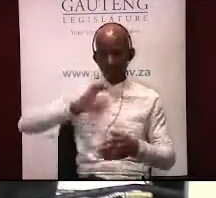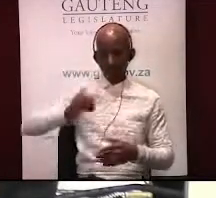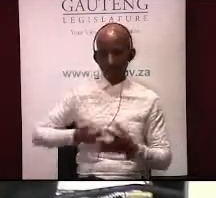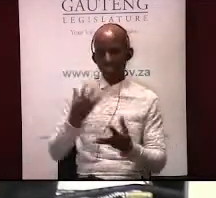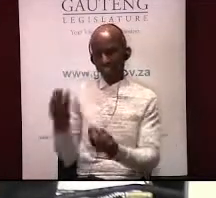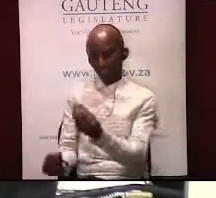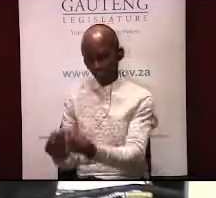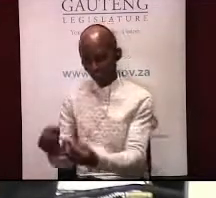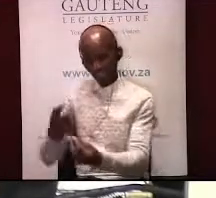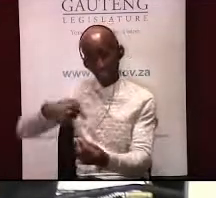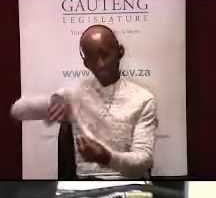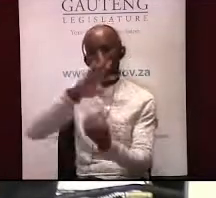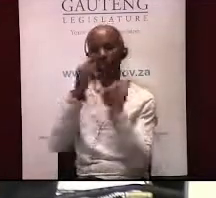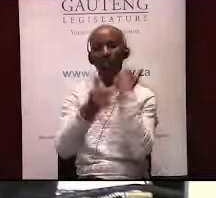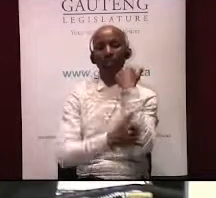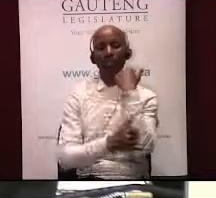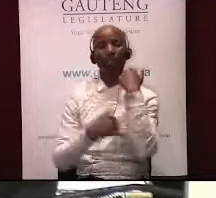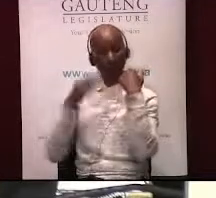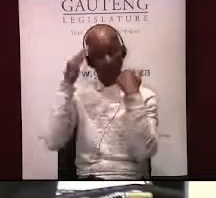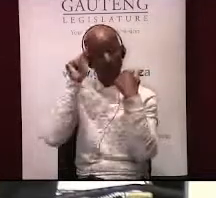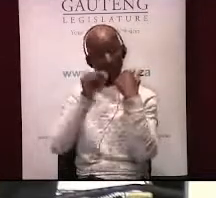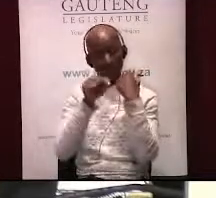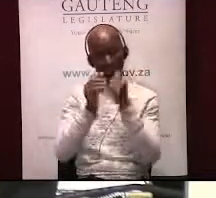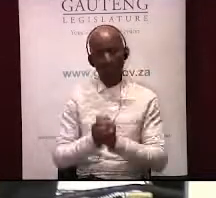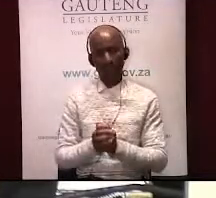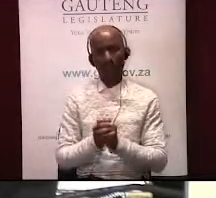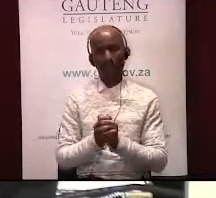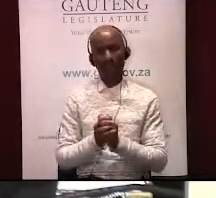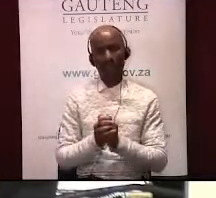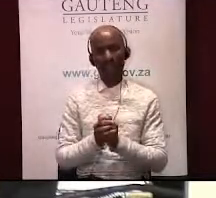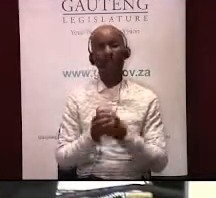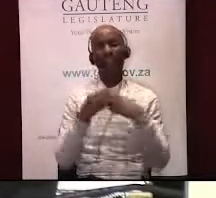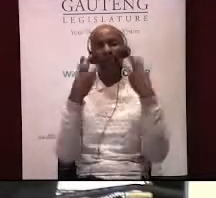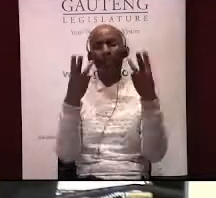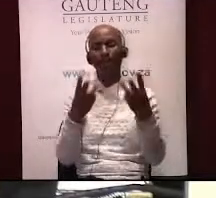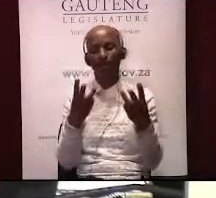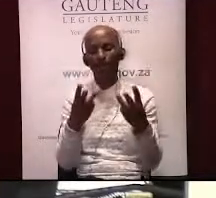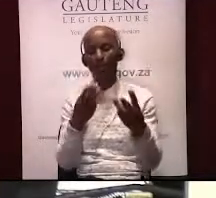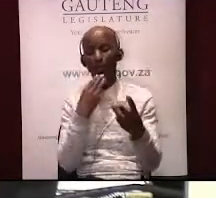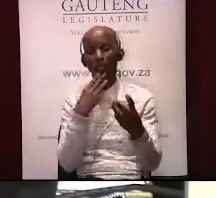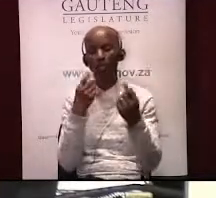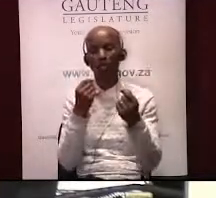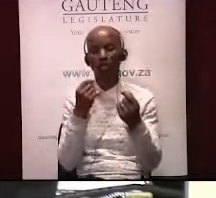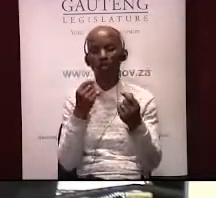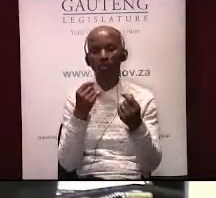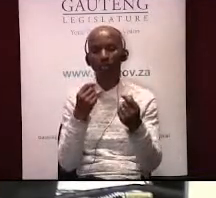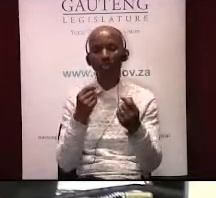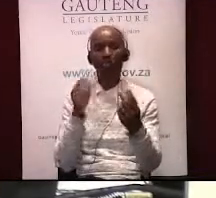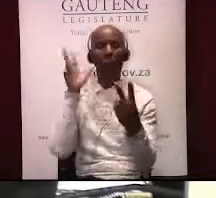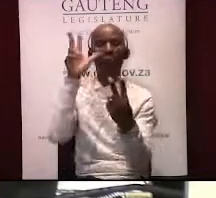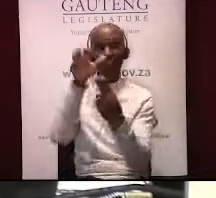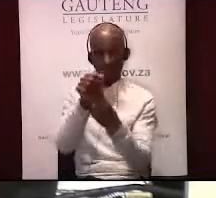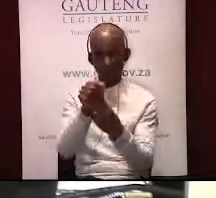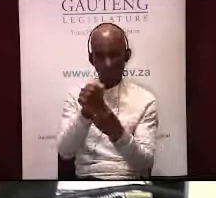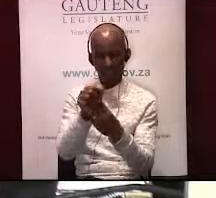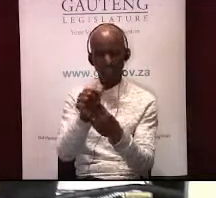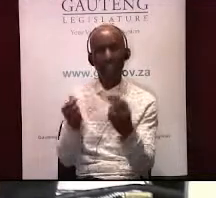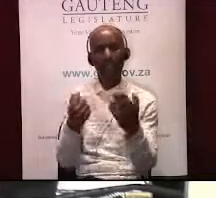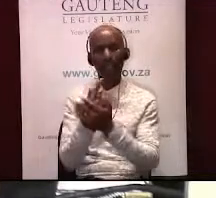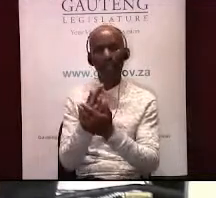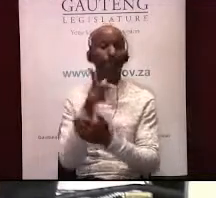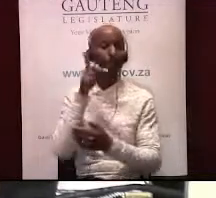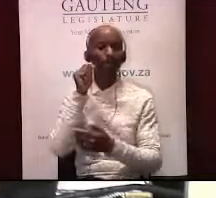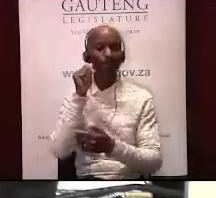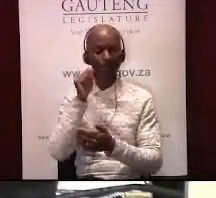children throughout the country, as you are all aware. And the perpetrators of this violence, by large, are